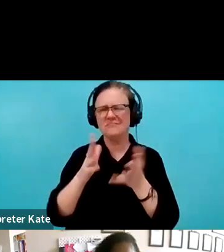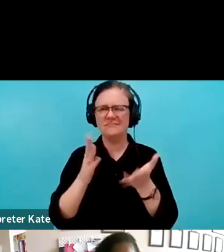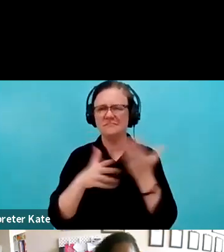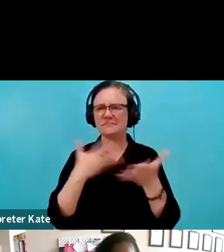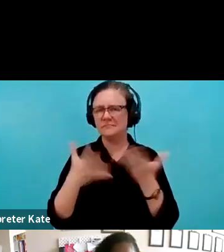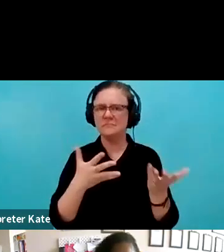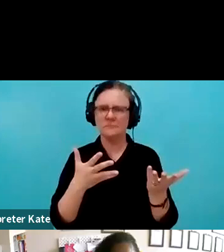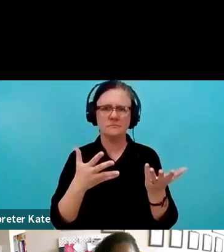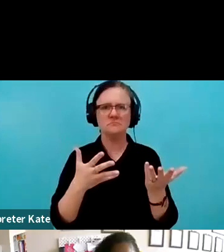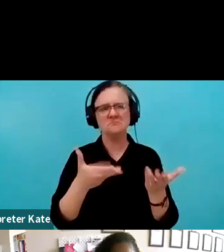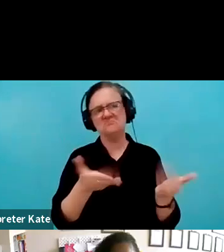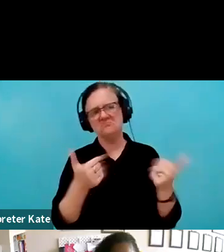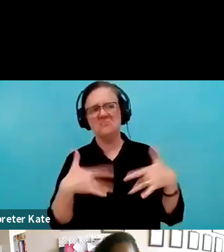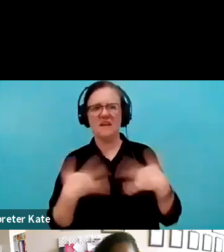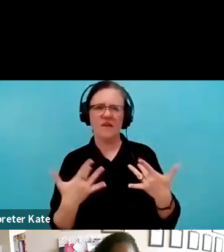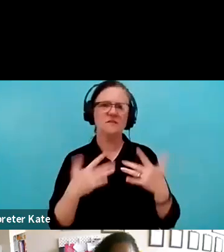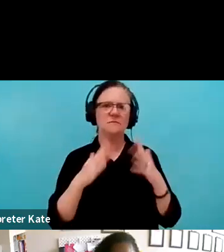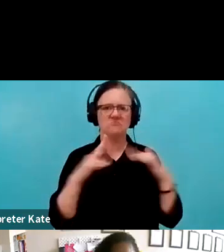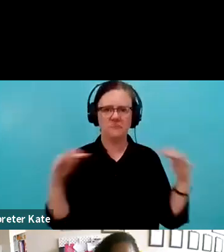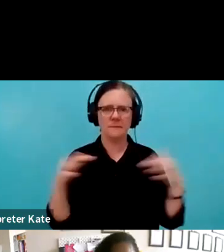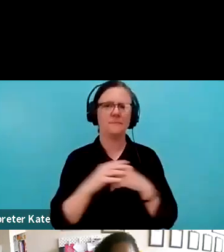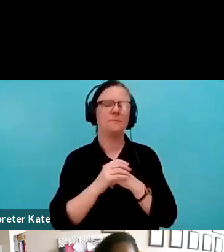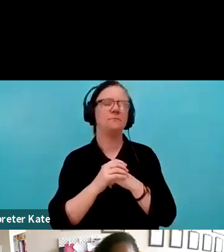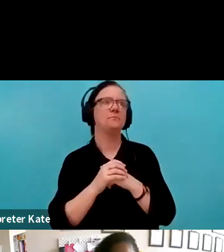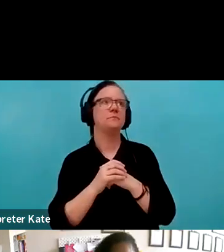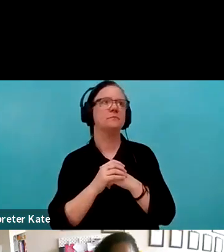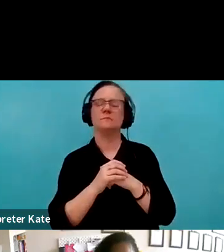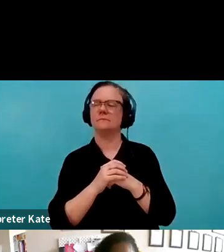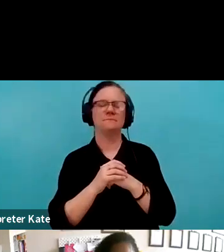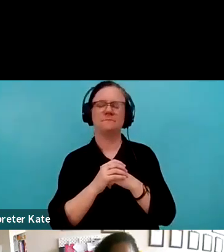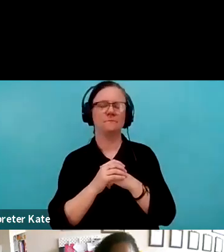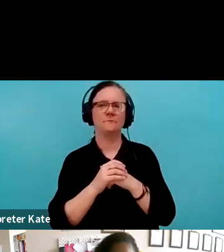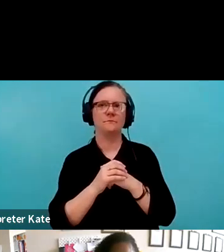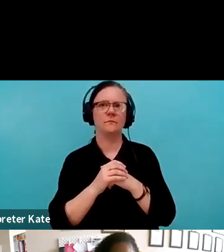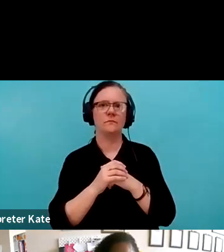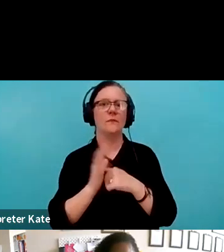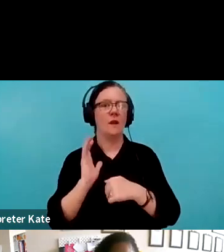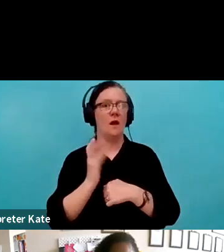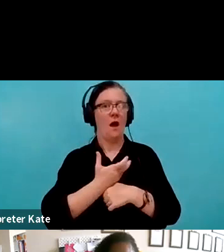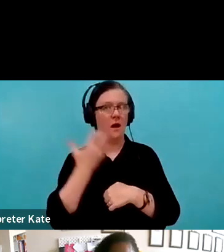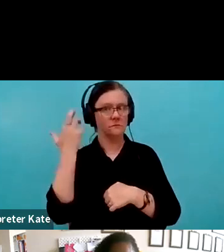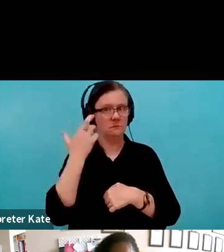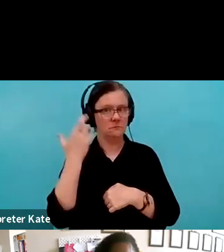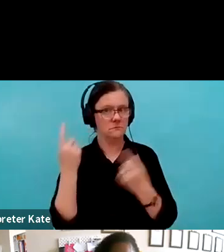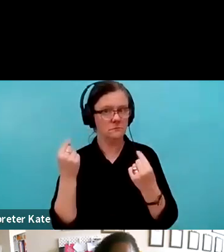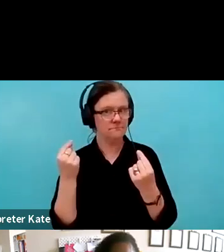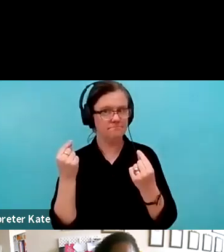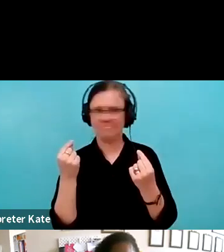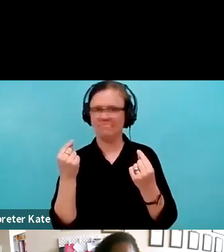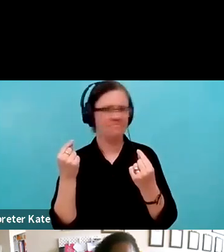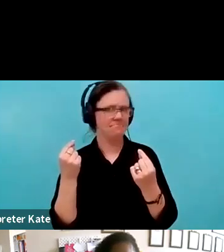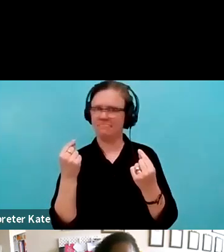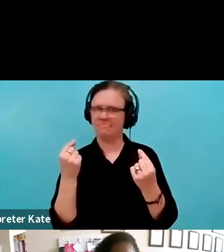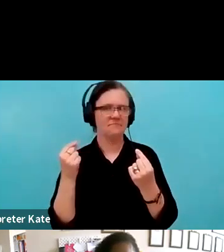to bring people to events and connect with the community. And what we realized kind of early on is that we were going to have to kind of flip